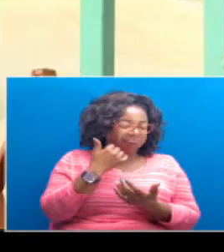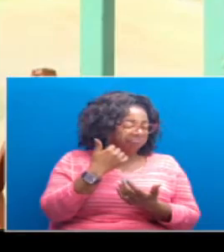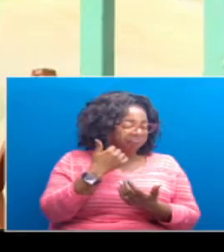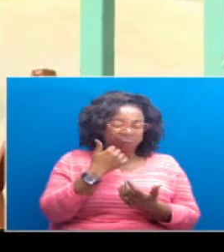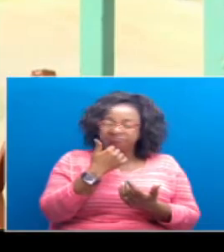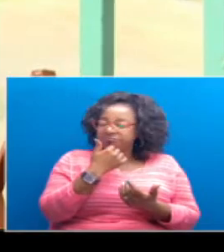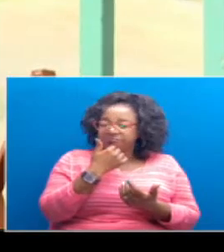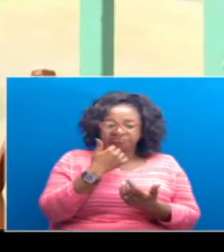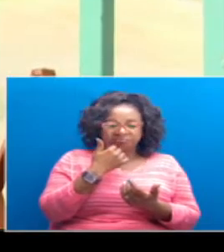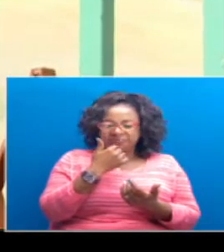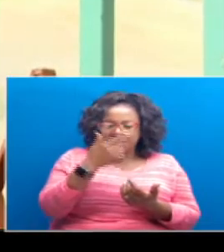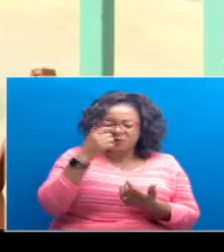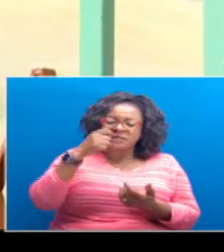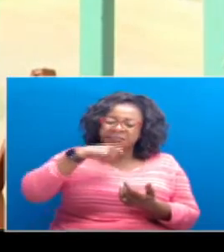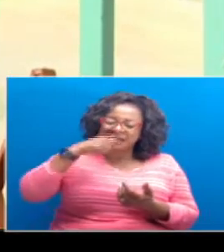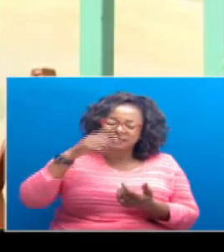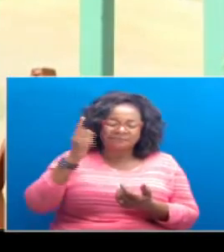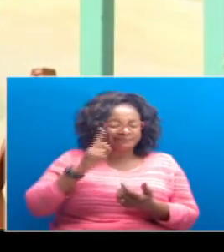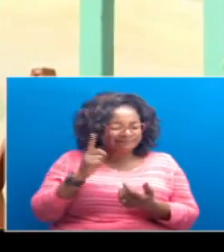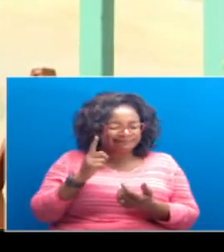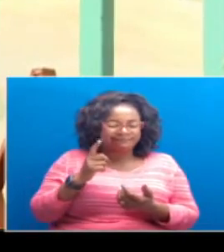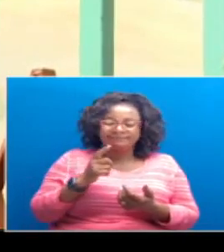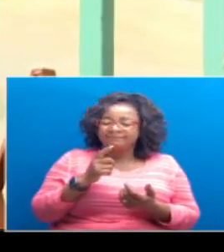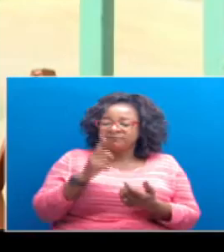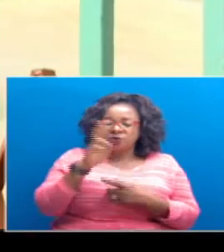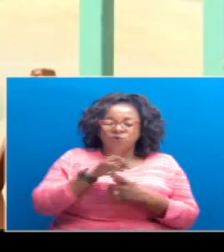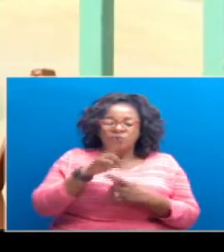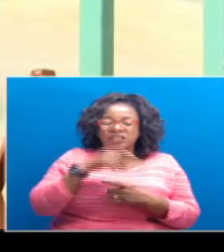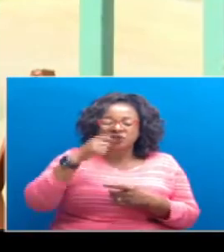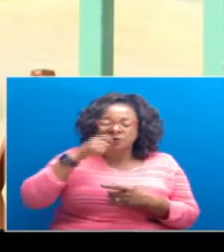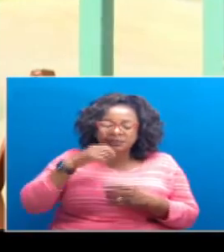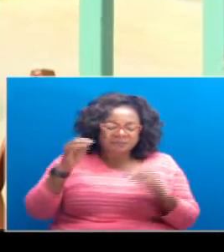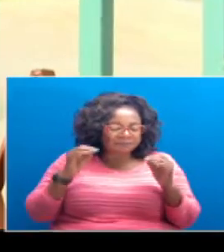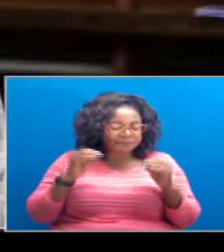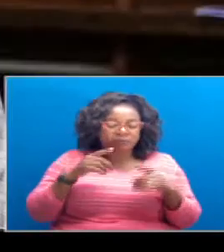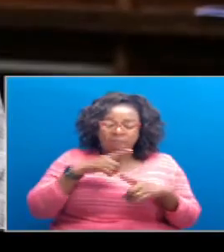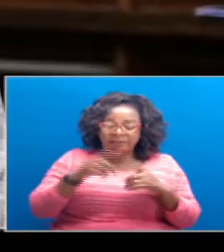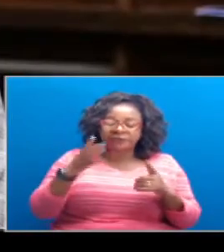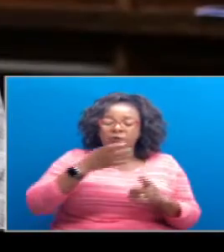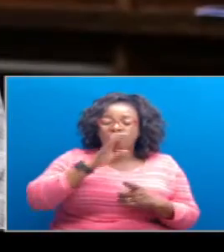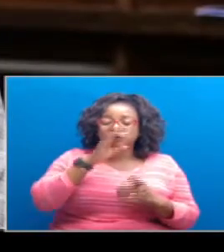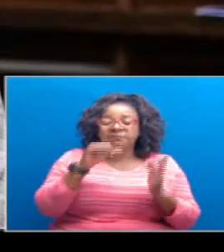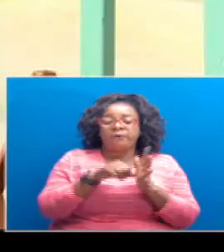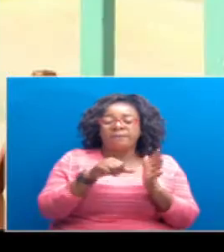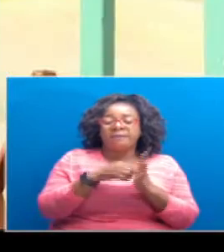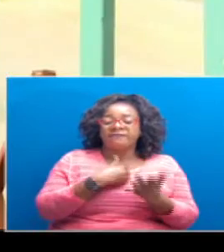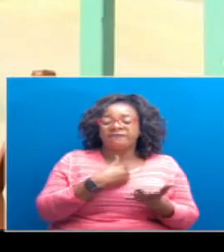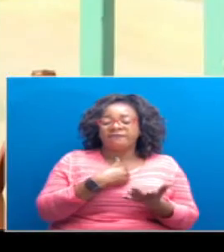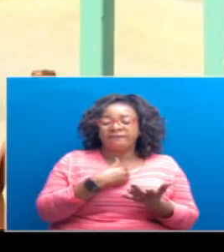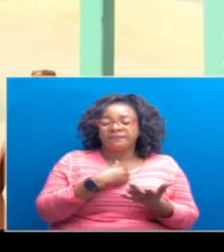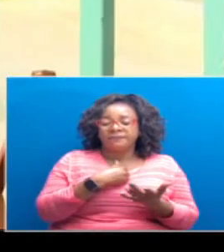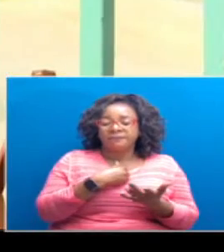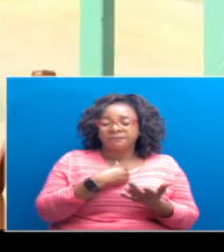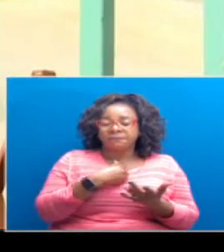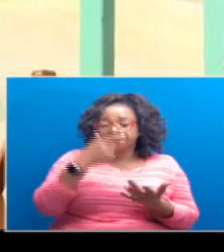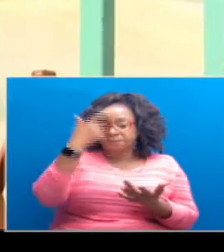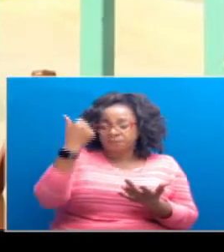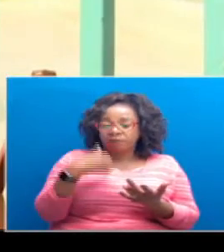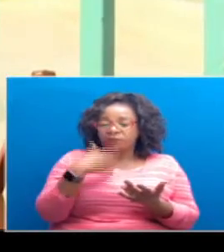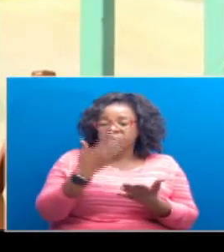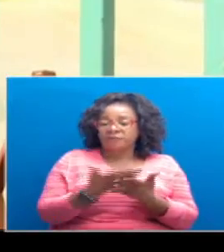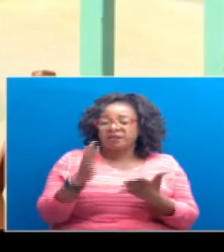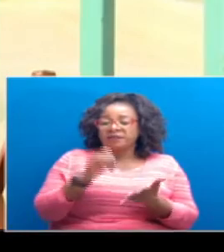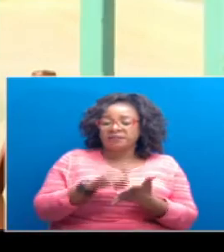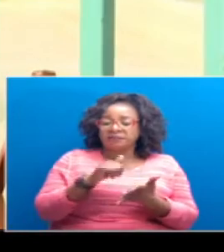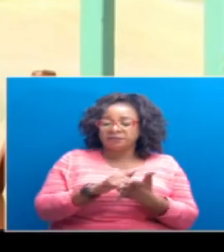It's not because they don't brush, it's not because we don't use the toothpaste and all that, but our water has a problem because there are things that are